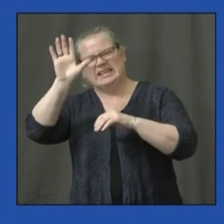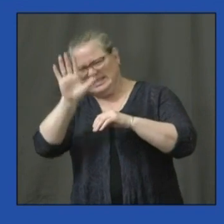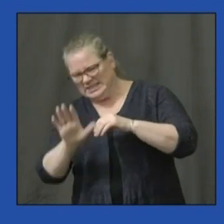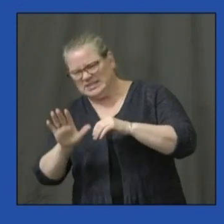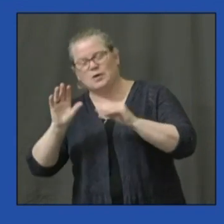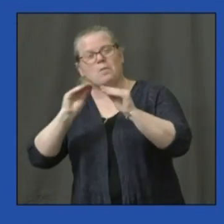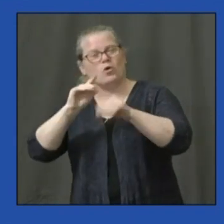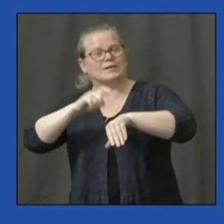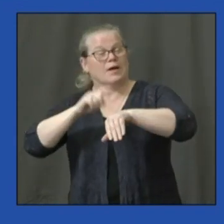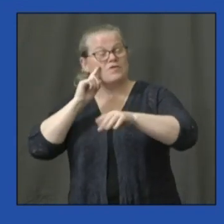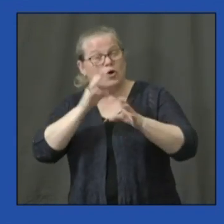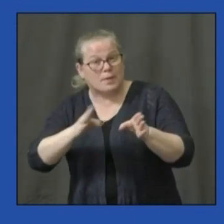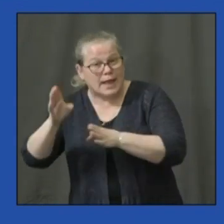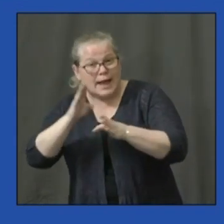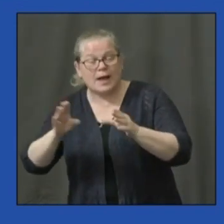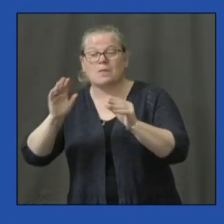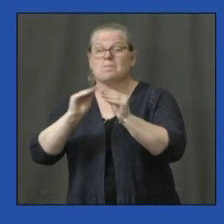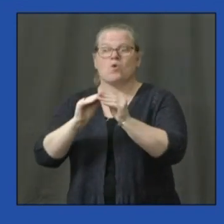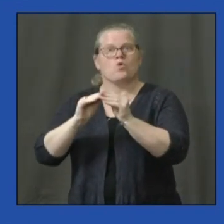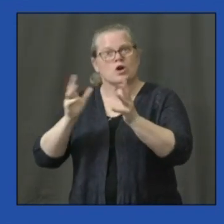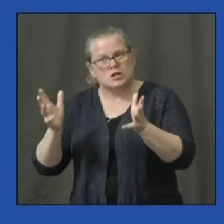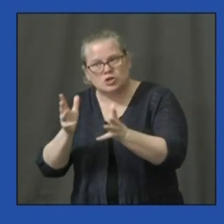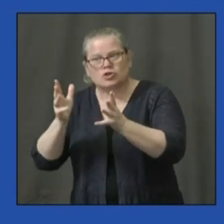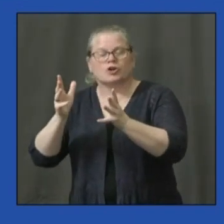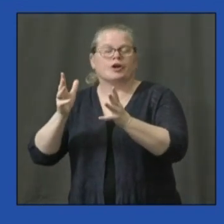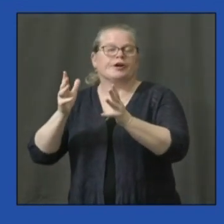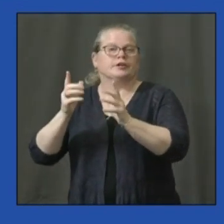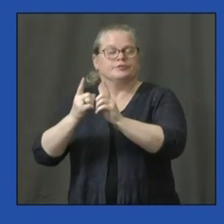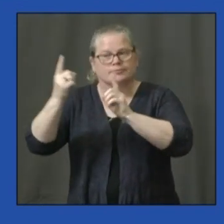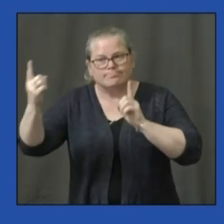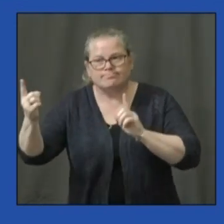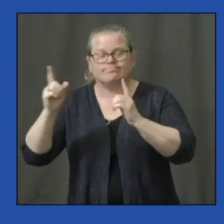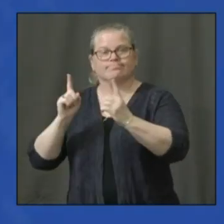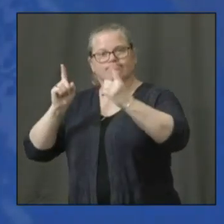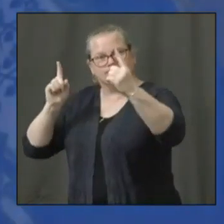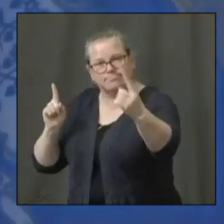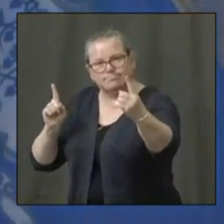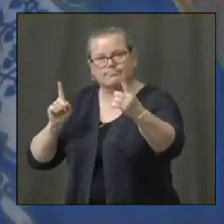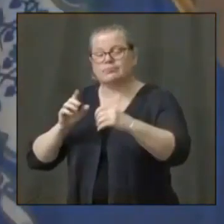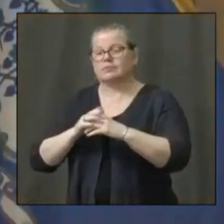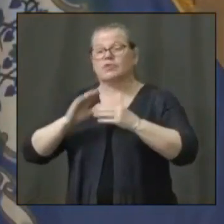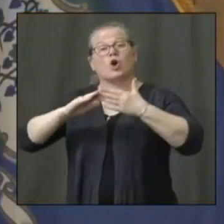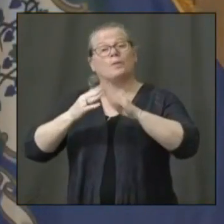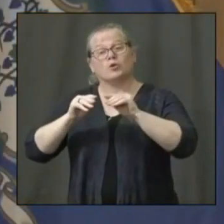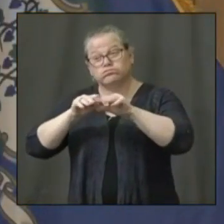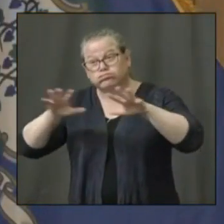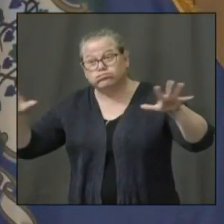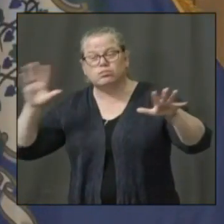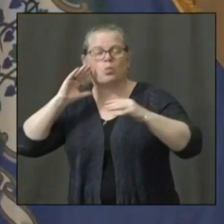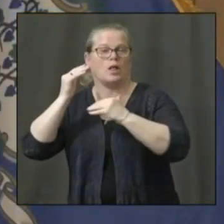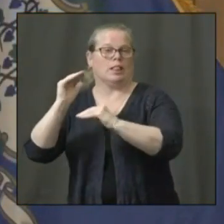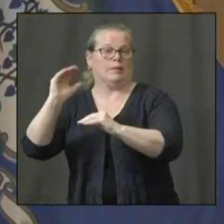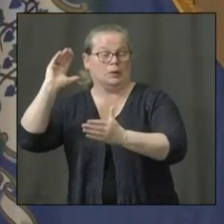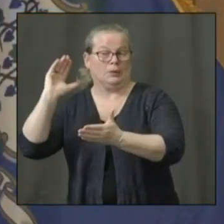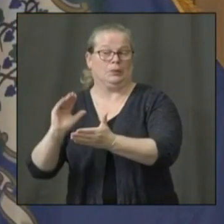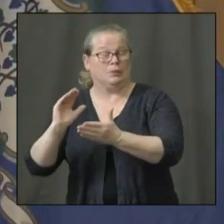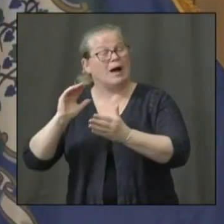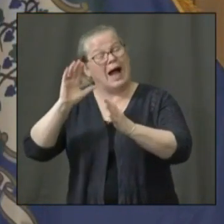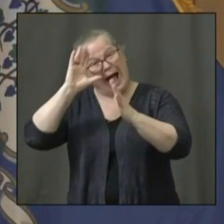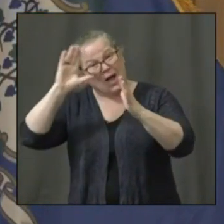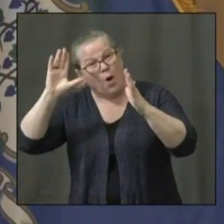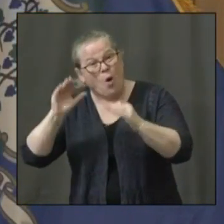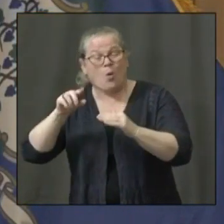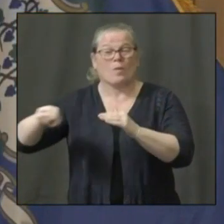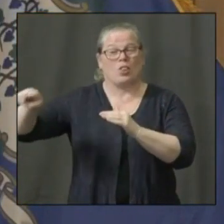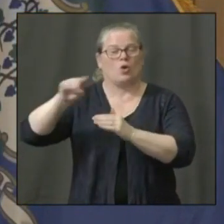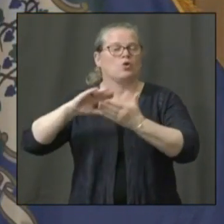social distancing that will limit the infection rate, limit the community infection, which I think, I hope, I pray, will make those communities